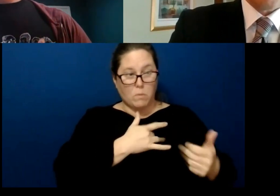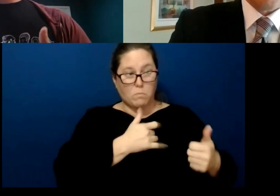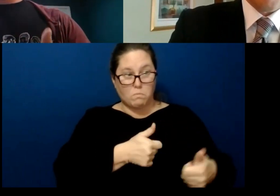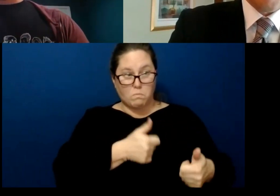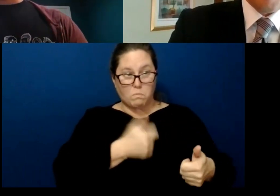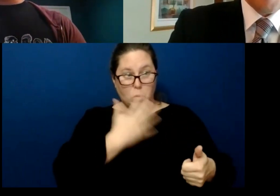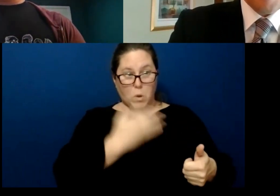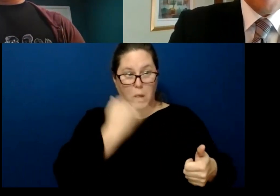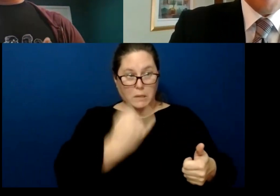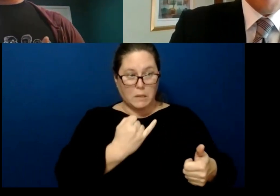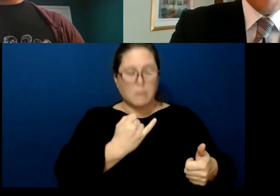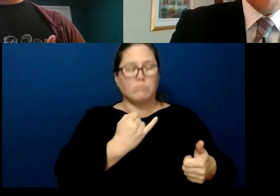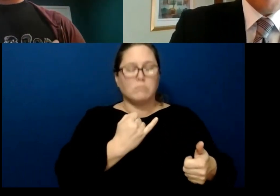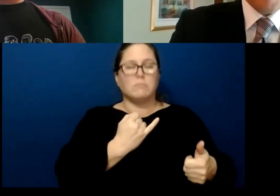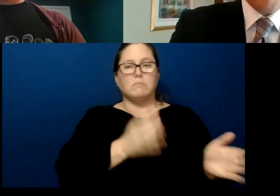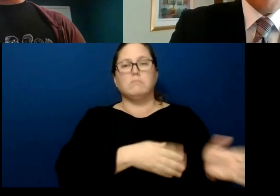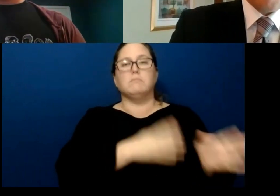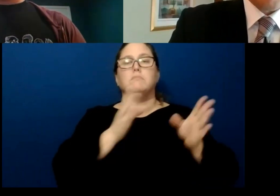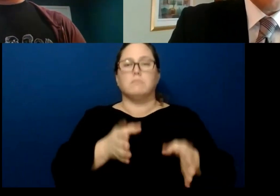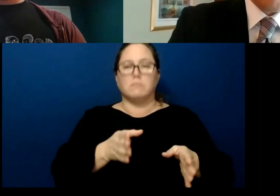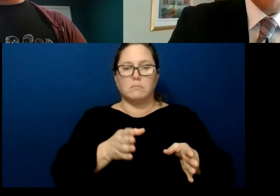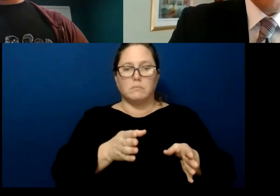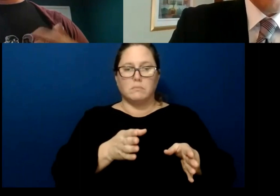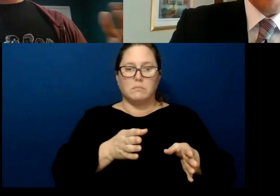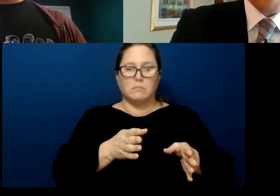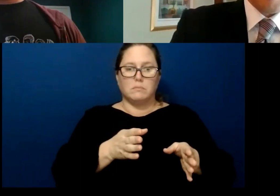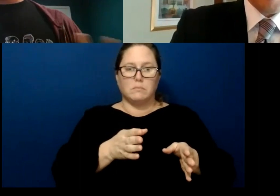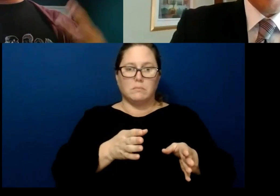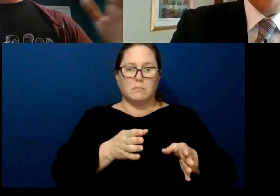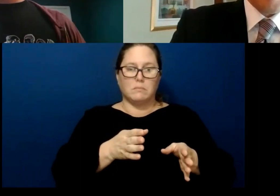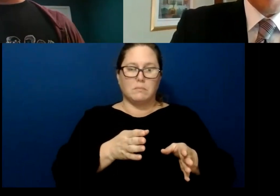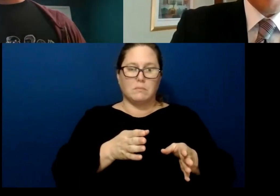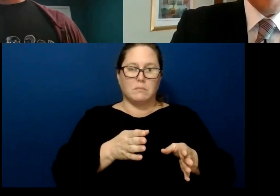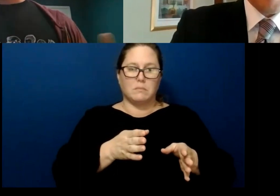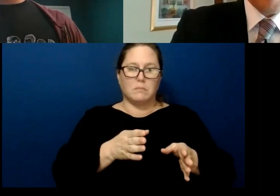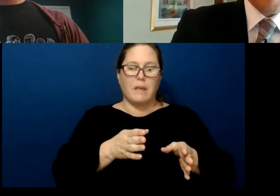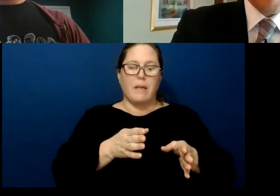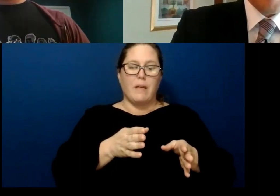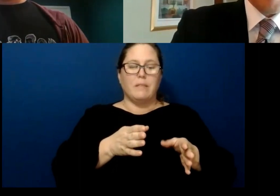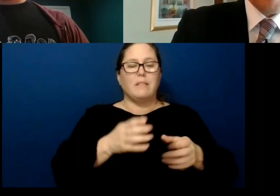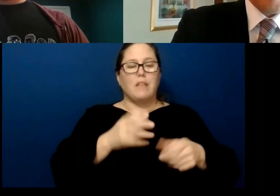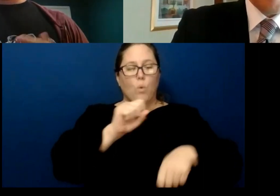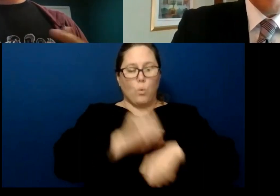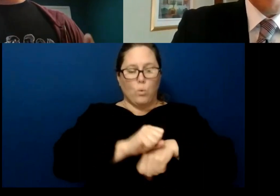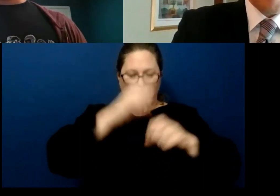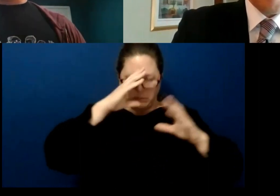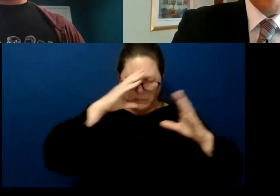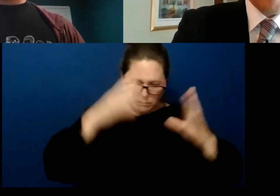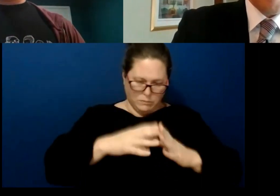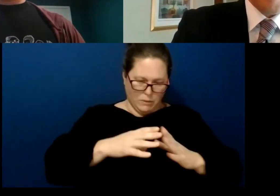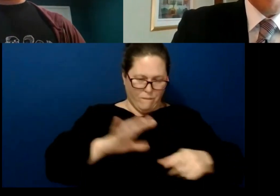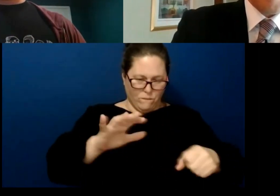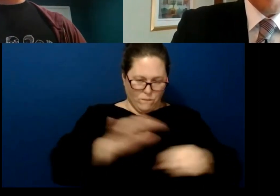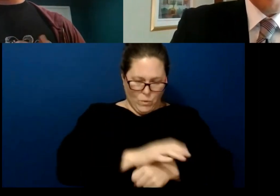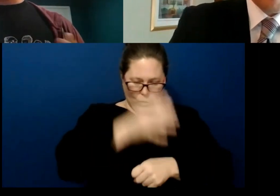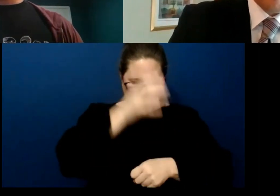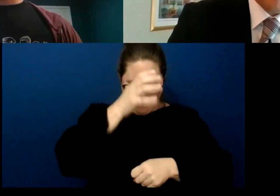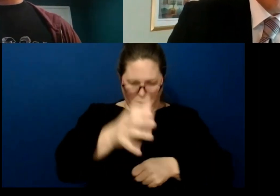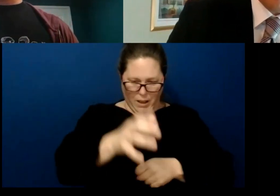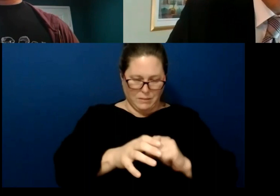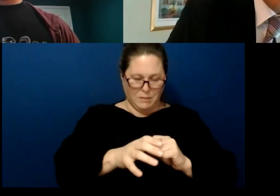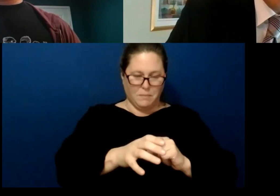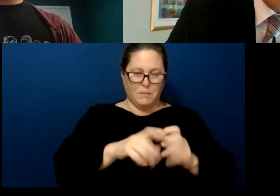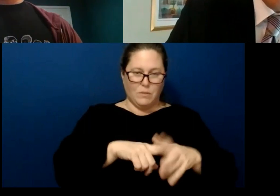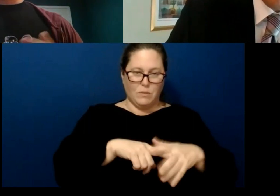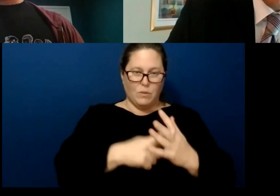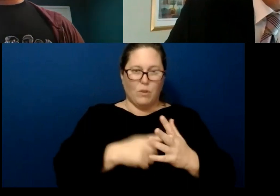idea, they'll start working on putting together a more full concept. And they'll start building a early alpha